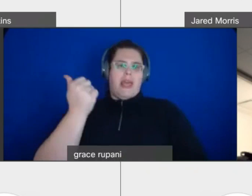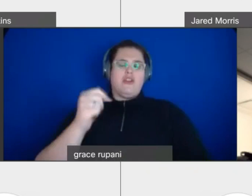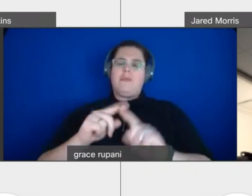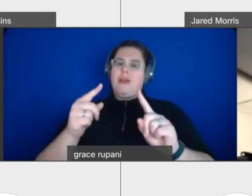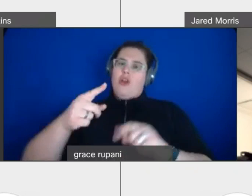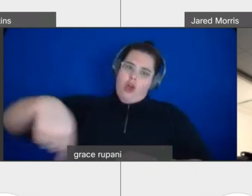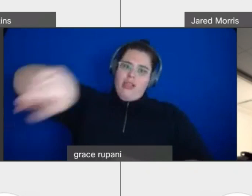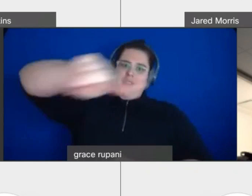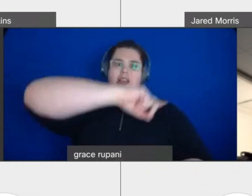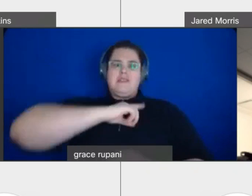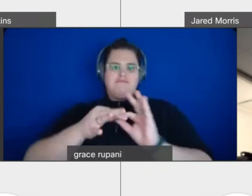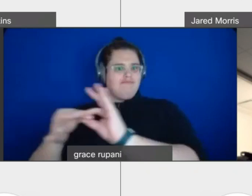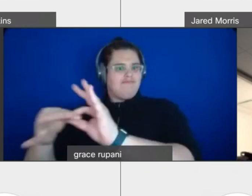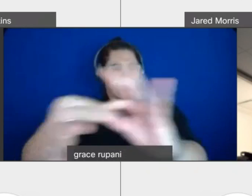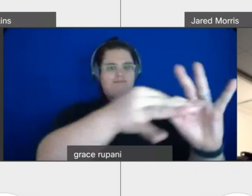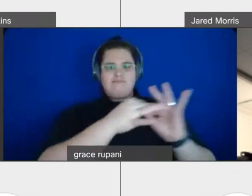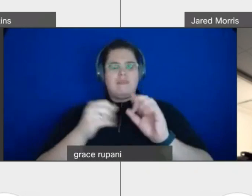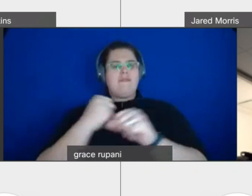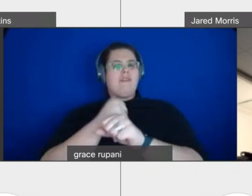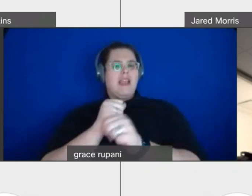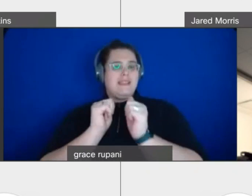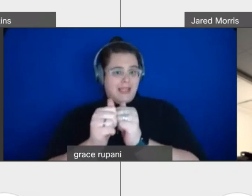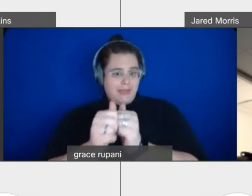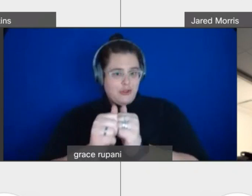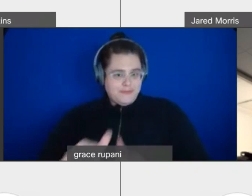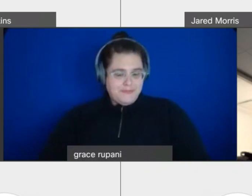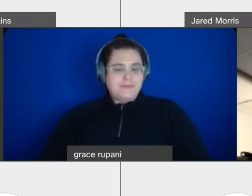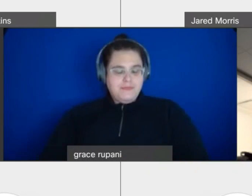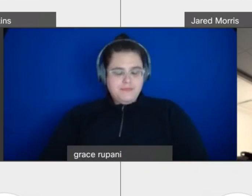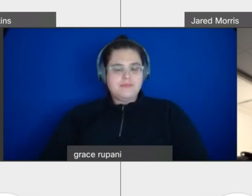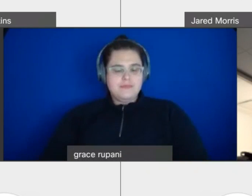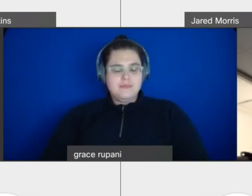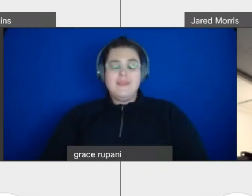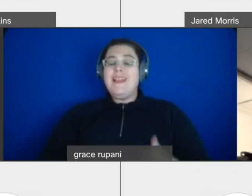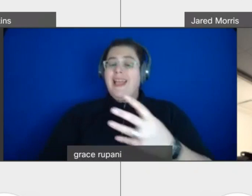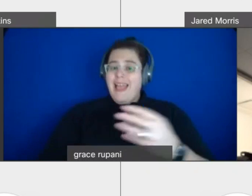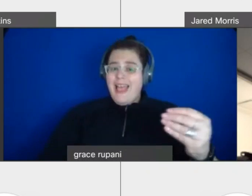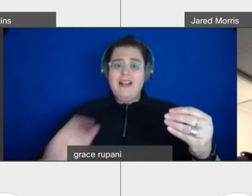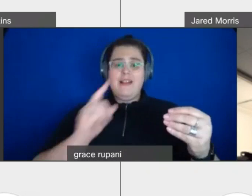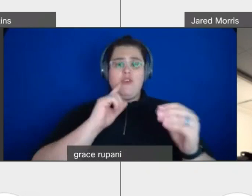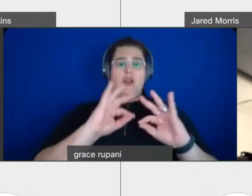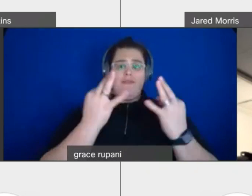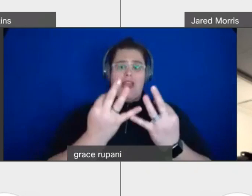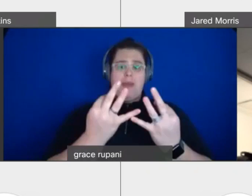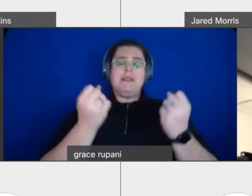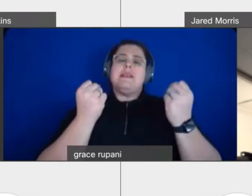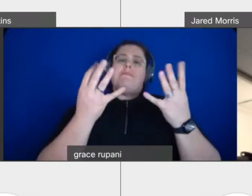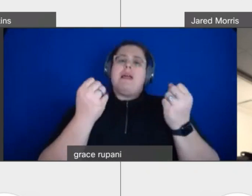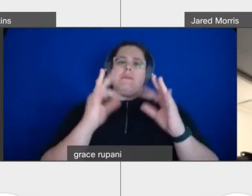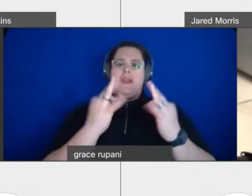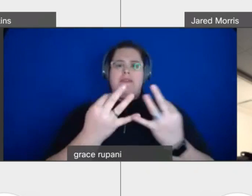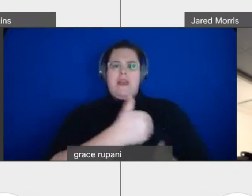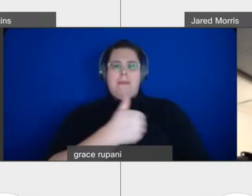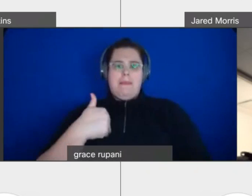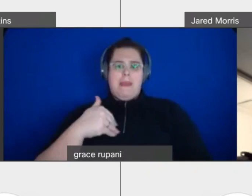together. And for the families that are I've talked to many family members since this has been going on, and